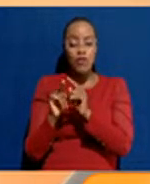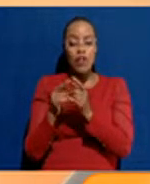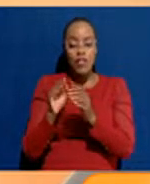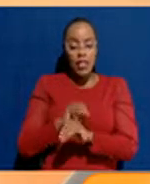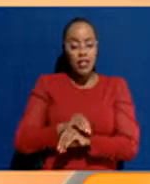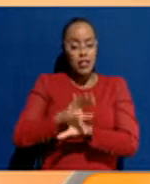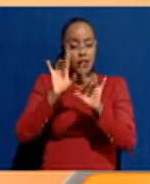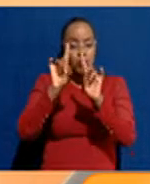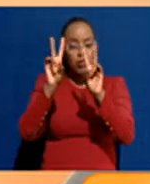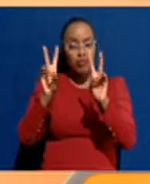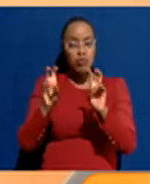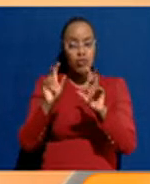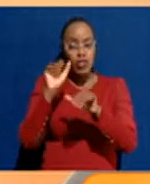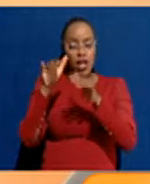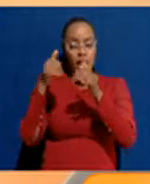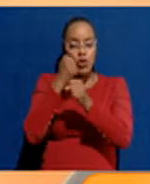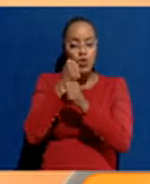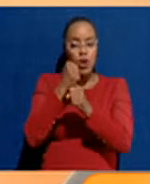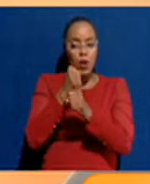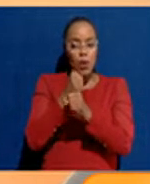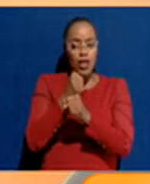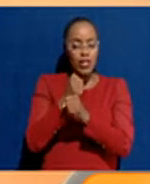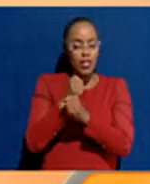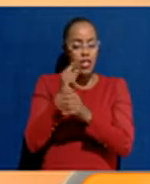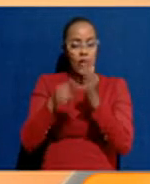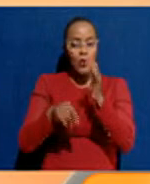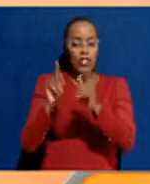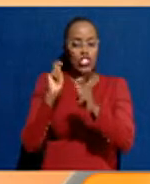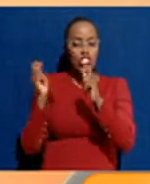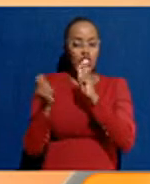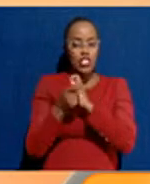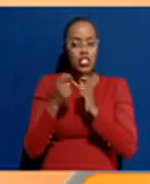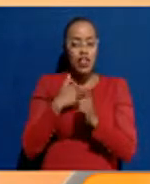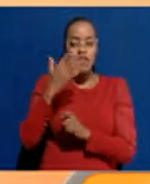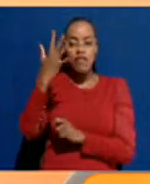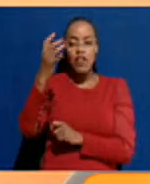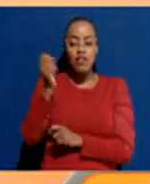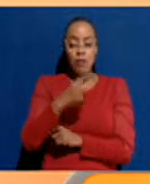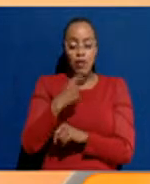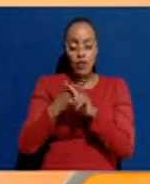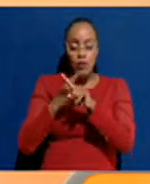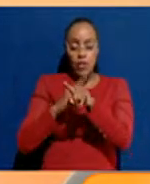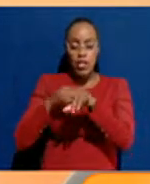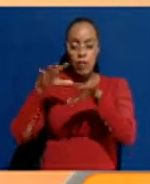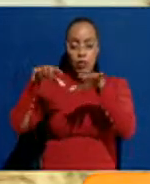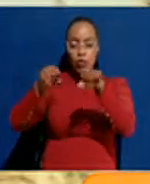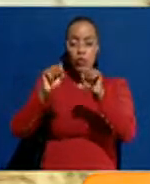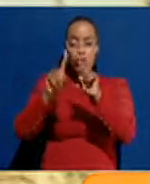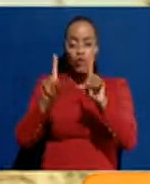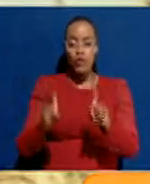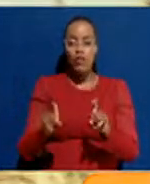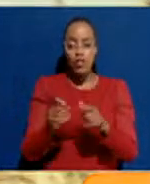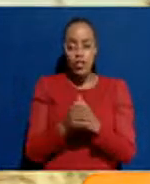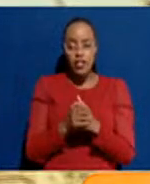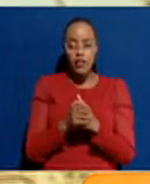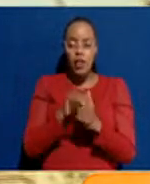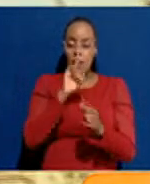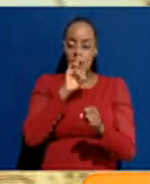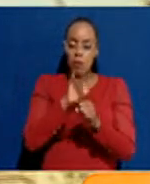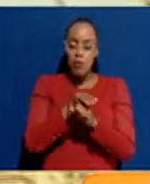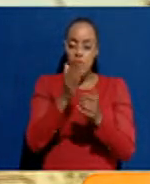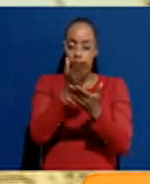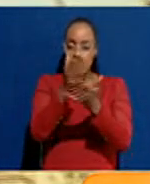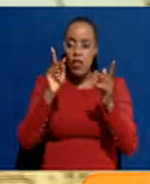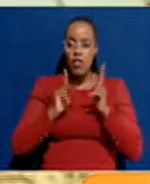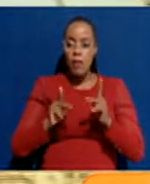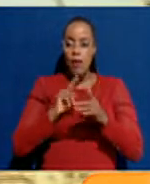transparency in terms of how you're doing your work, and what has changed 5 months in? Yeah, let me assure the public